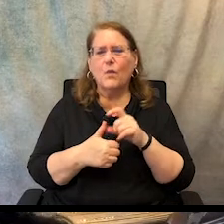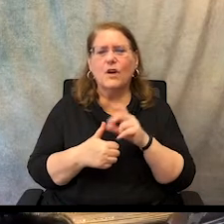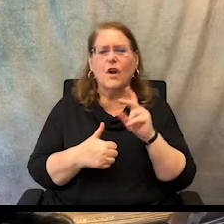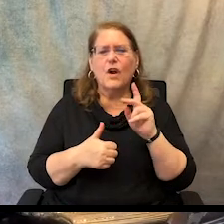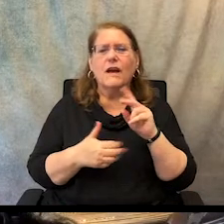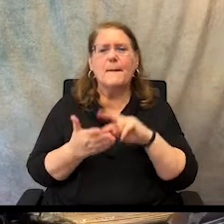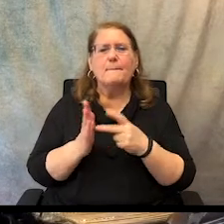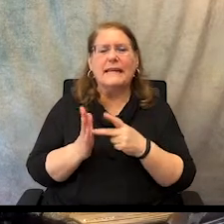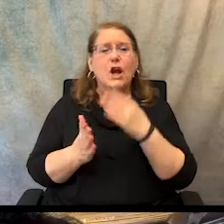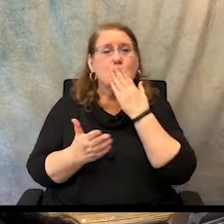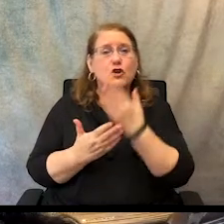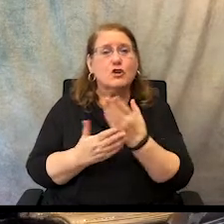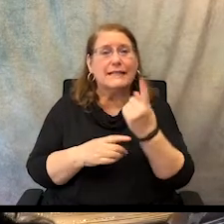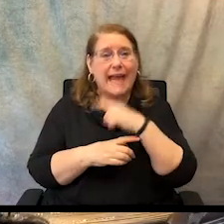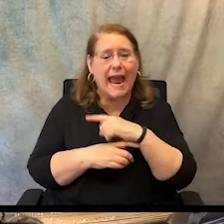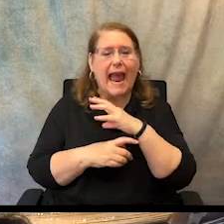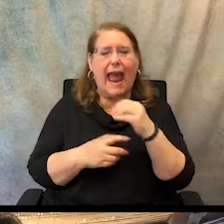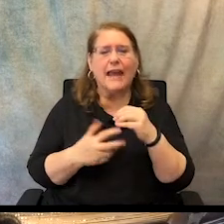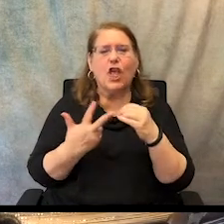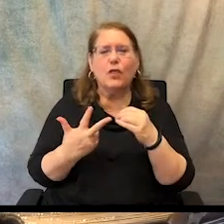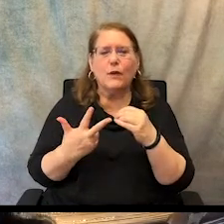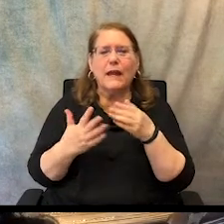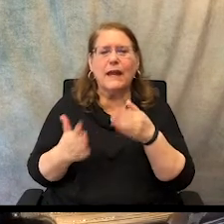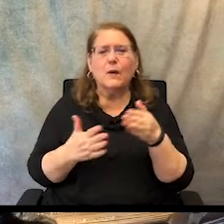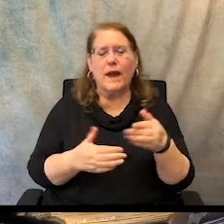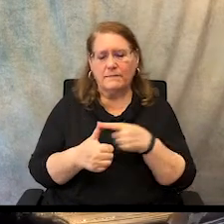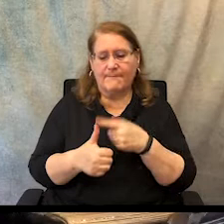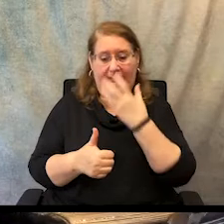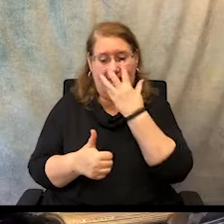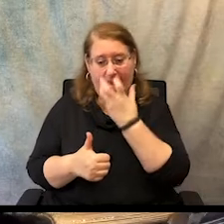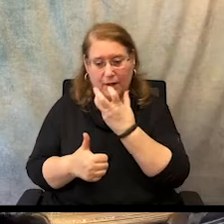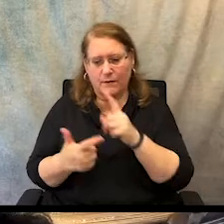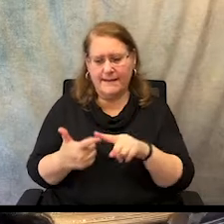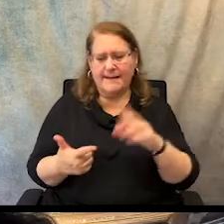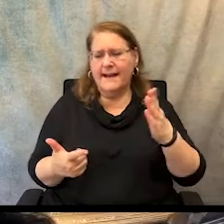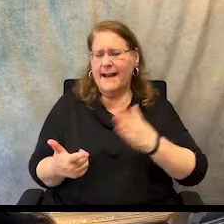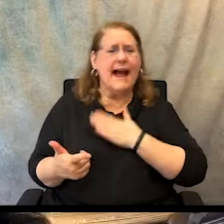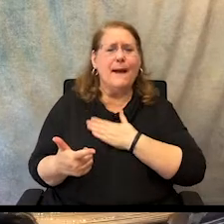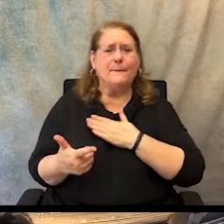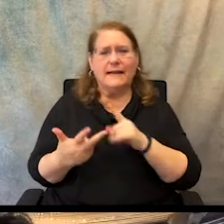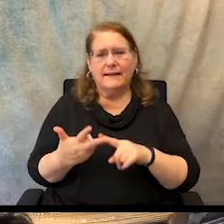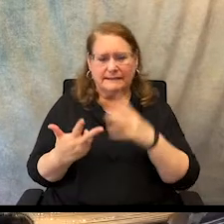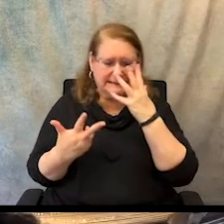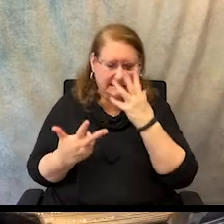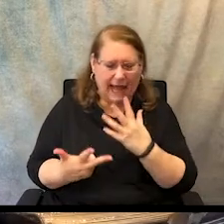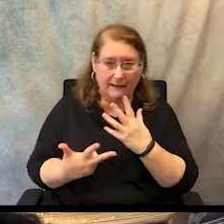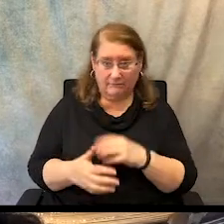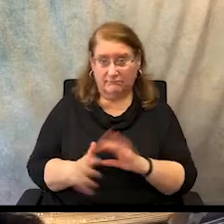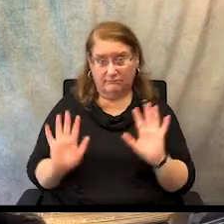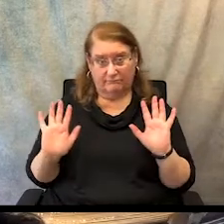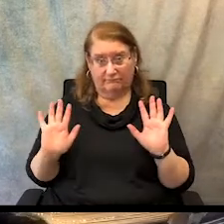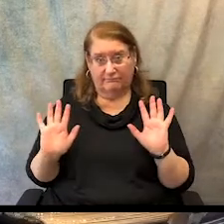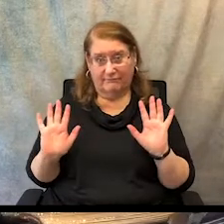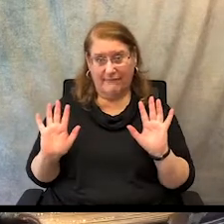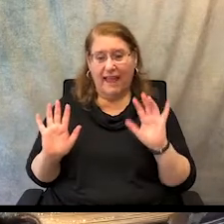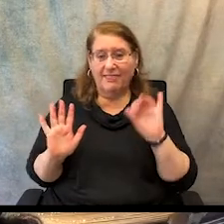which means in Kurdish a good day, and three ways, one hungry, one very happy, and one very sad.